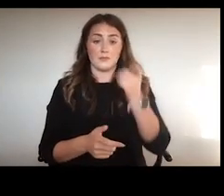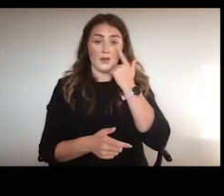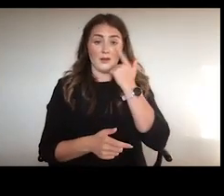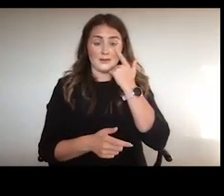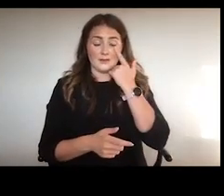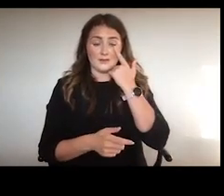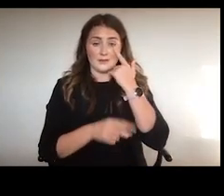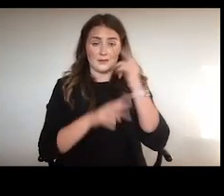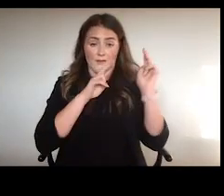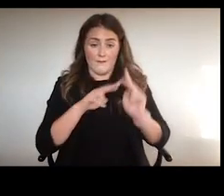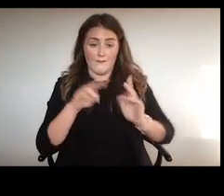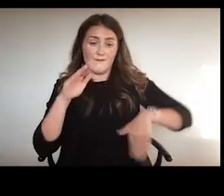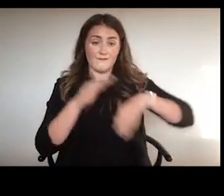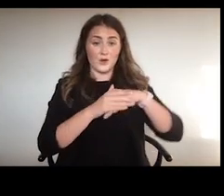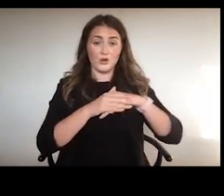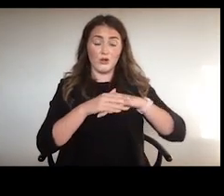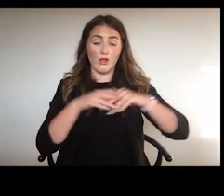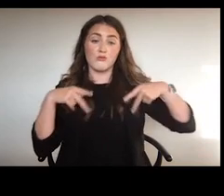junction.